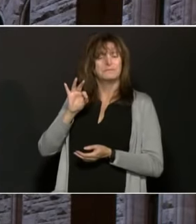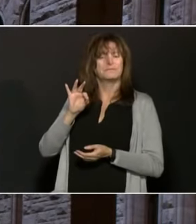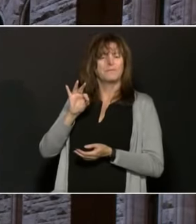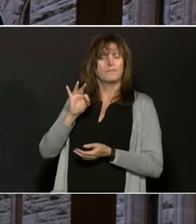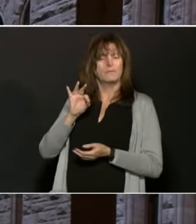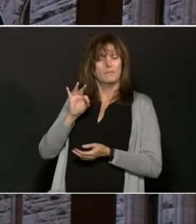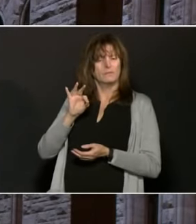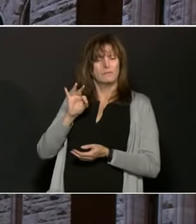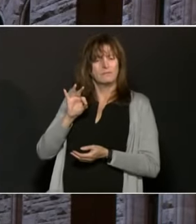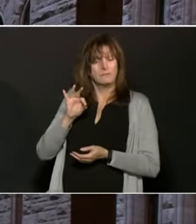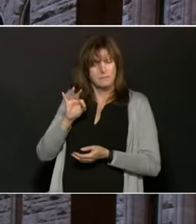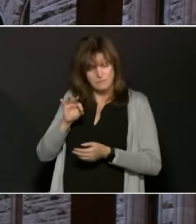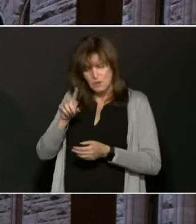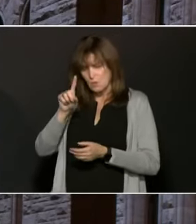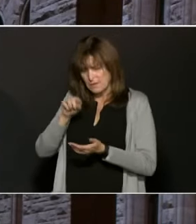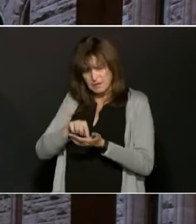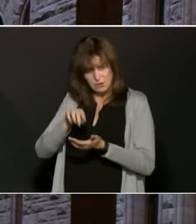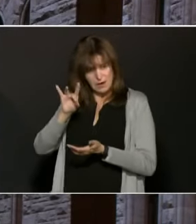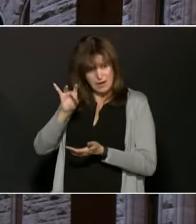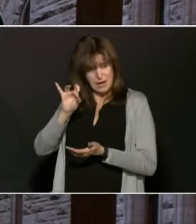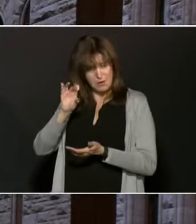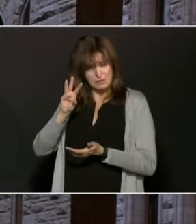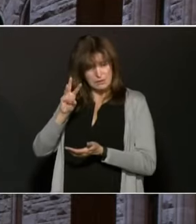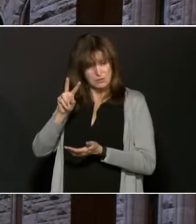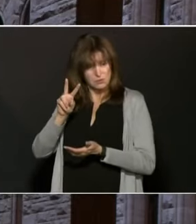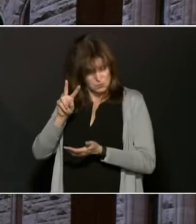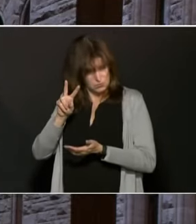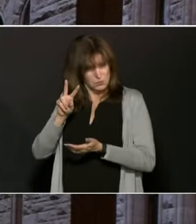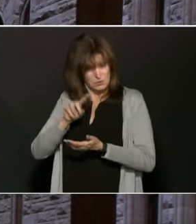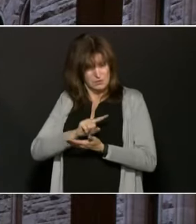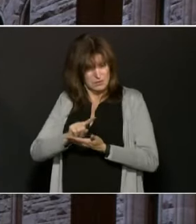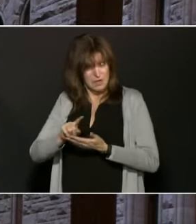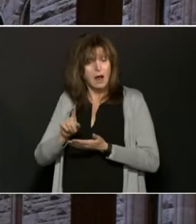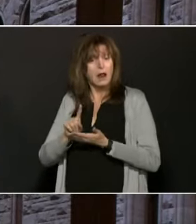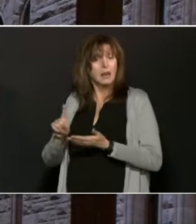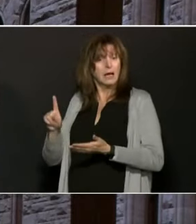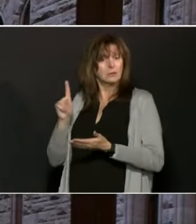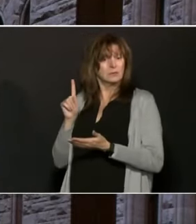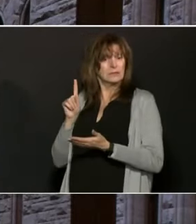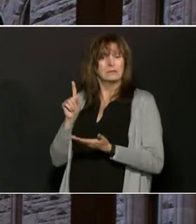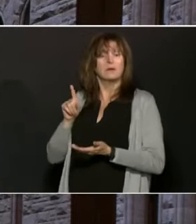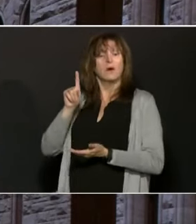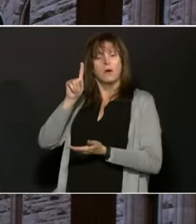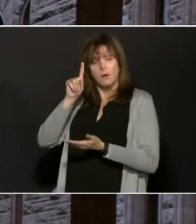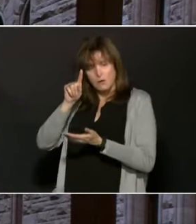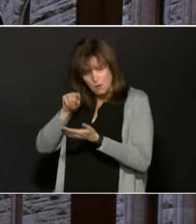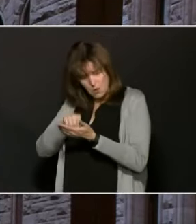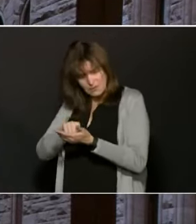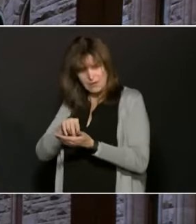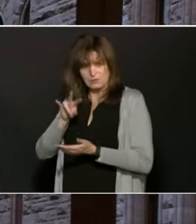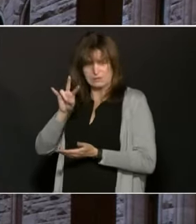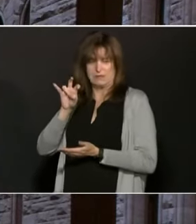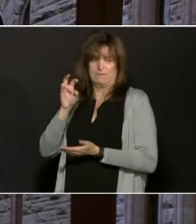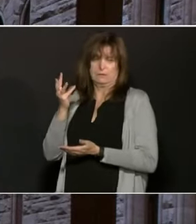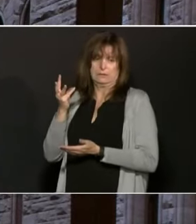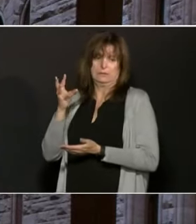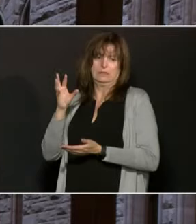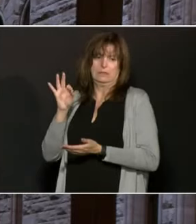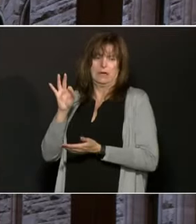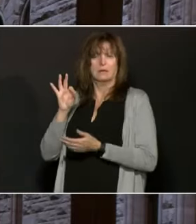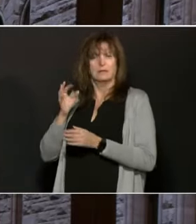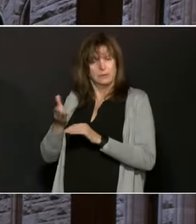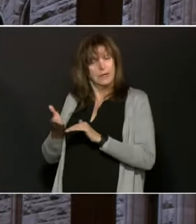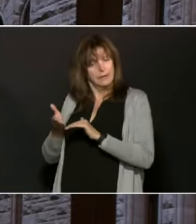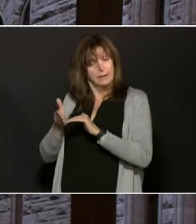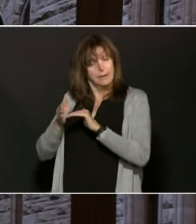is increase, but not huge, like a 30 to 40% increase. So there is a